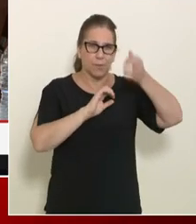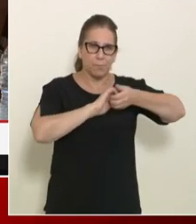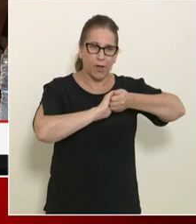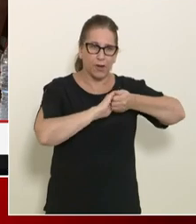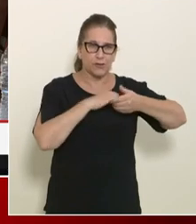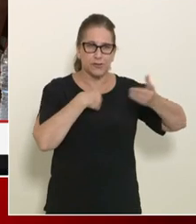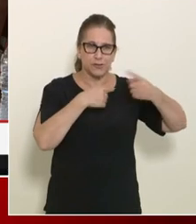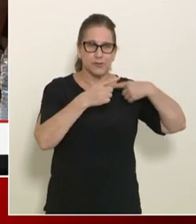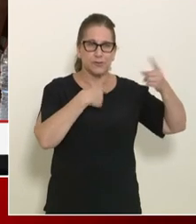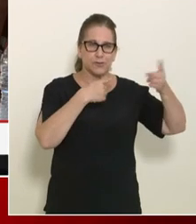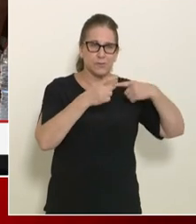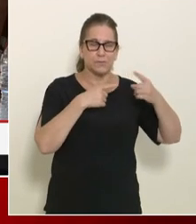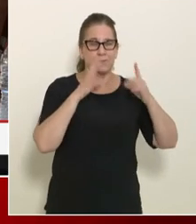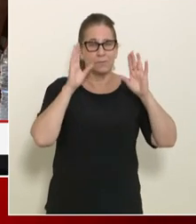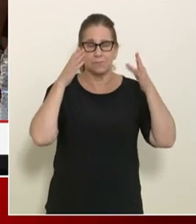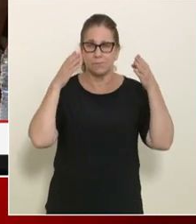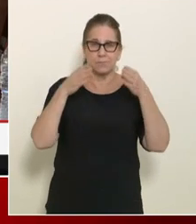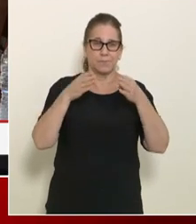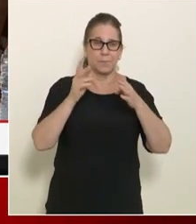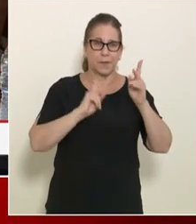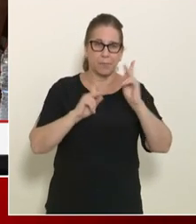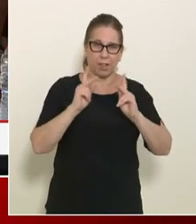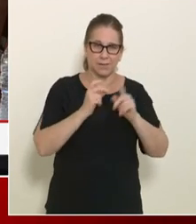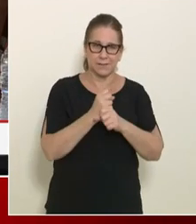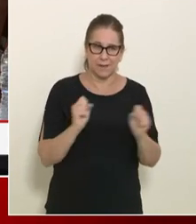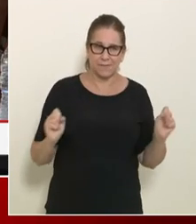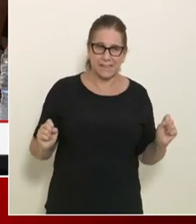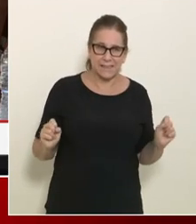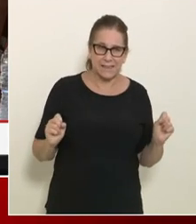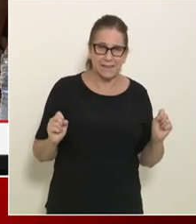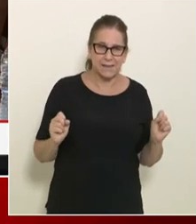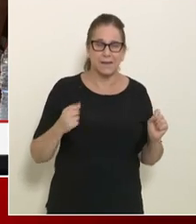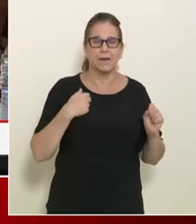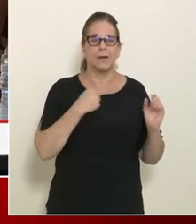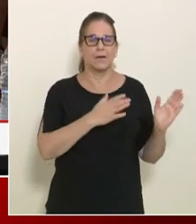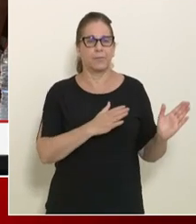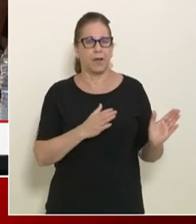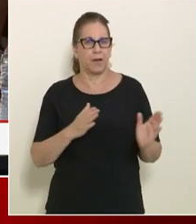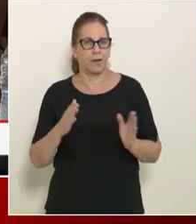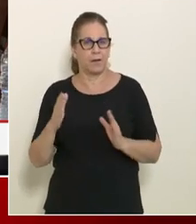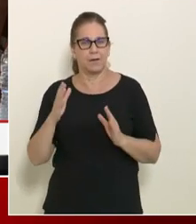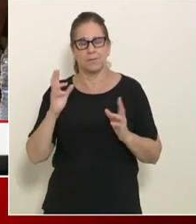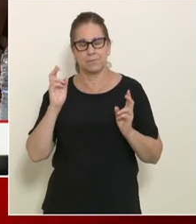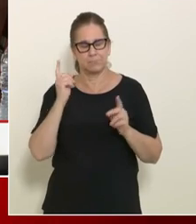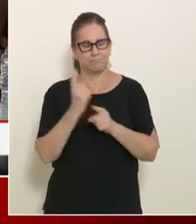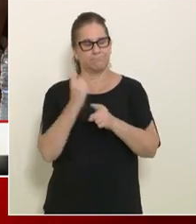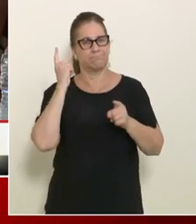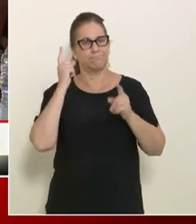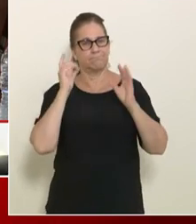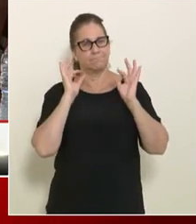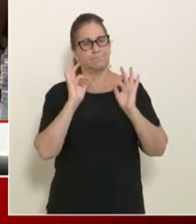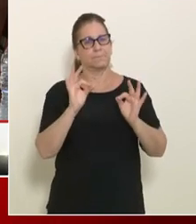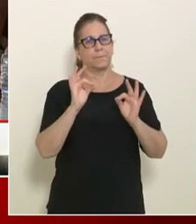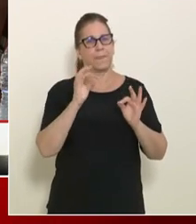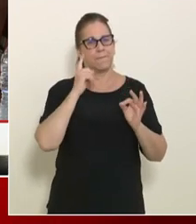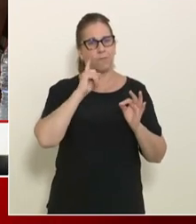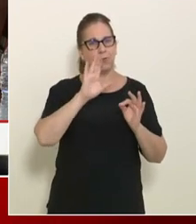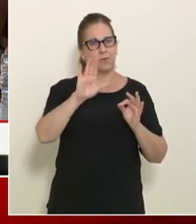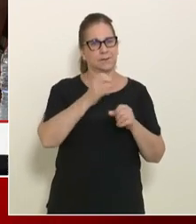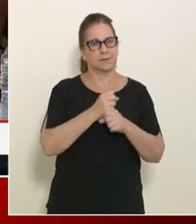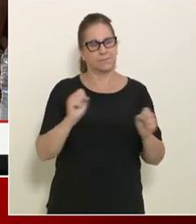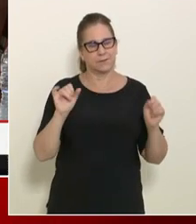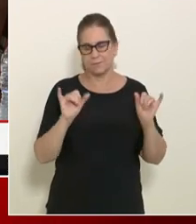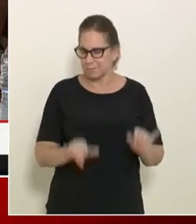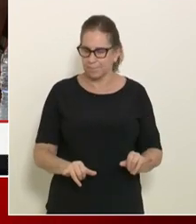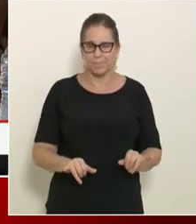be safe in attending those events, and we can plan as best we can for any and all circumstances. So this